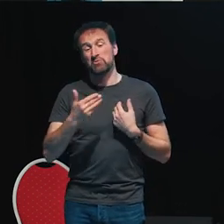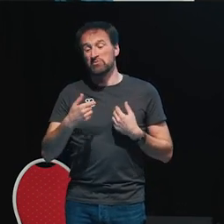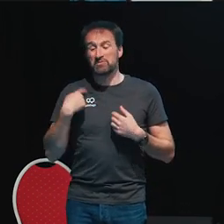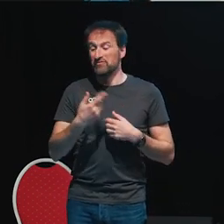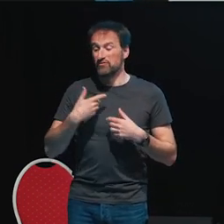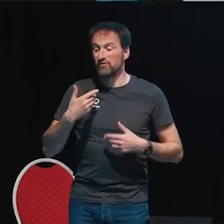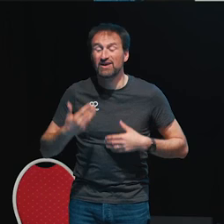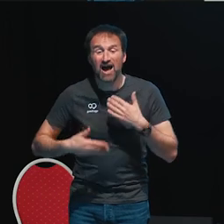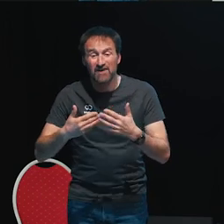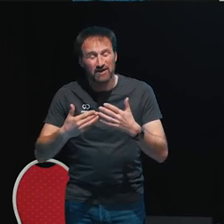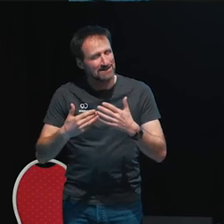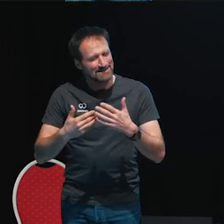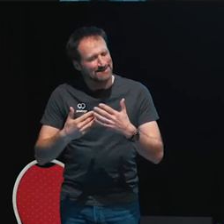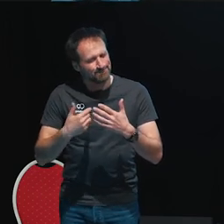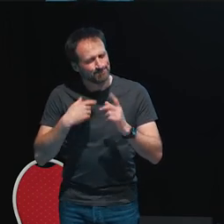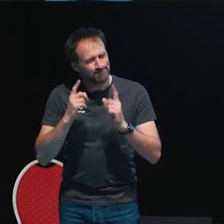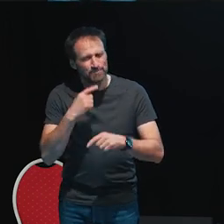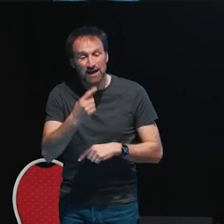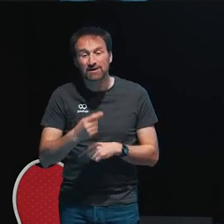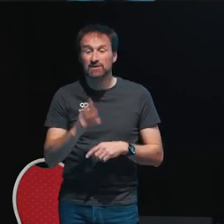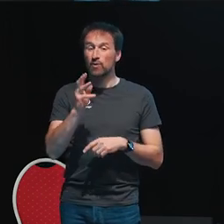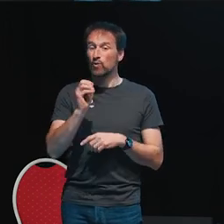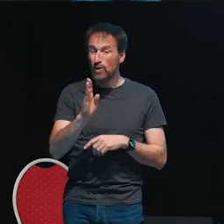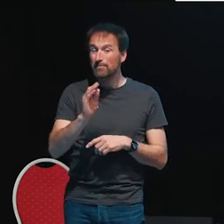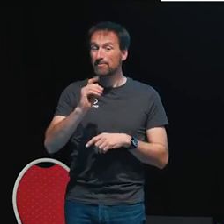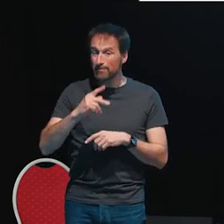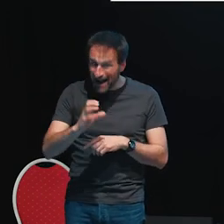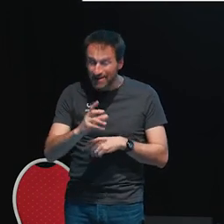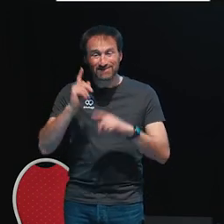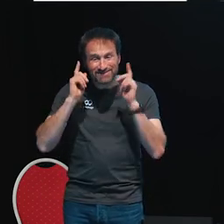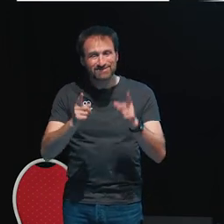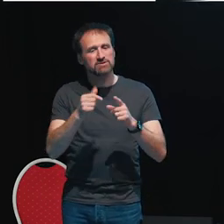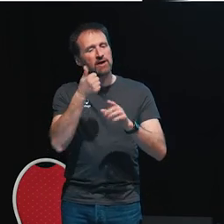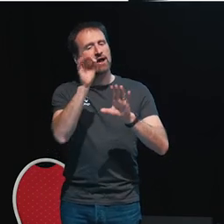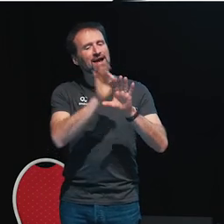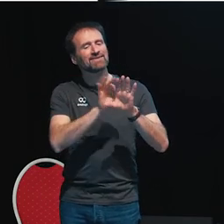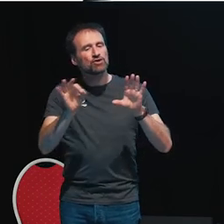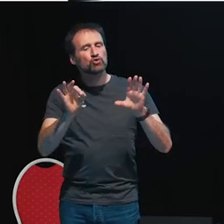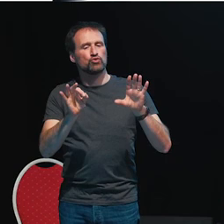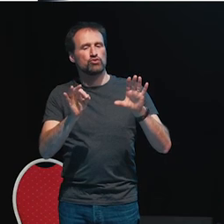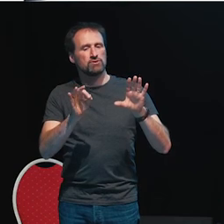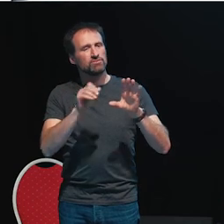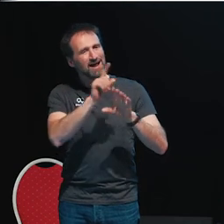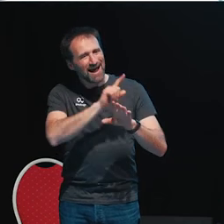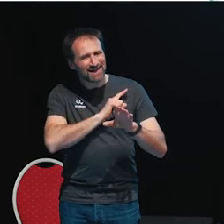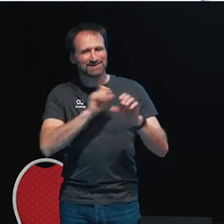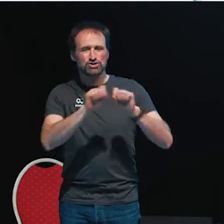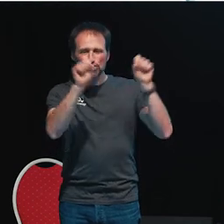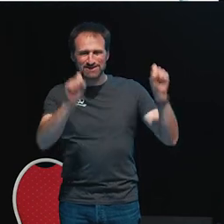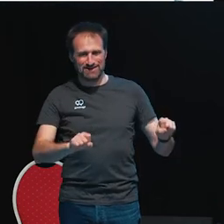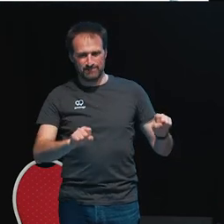we have to talk about Webpack as a architecture and a system. So we have this library called